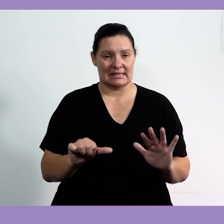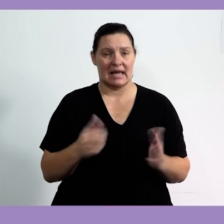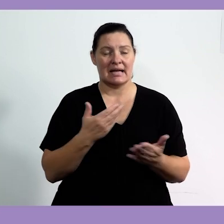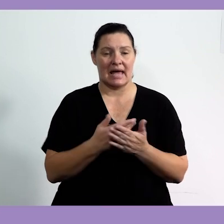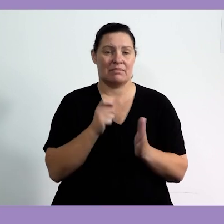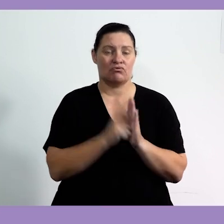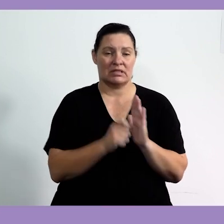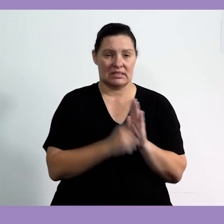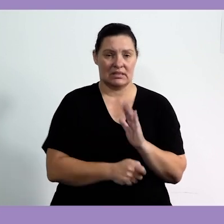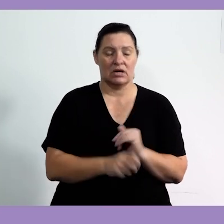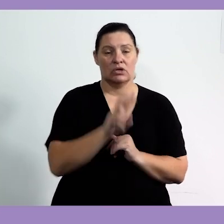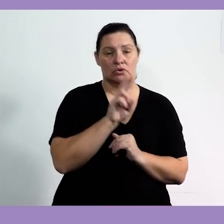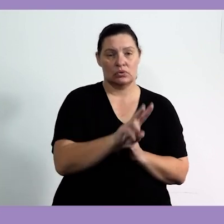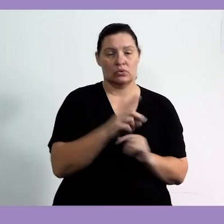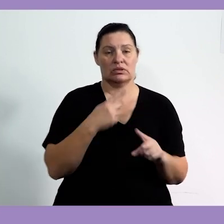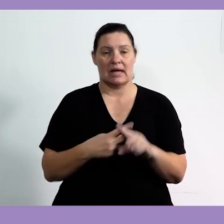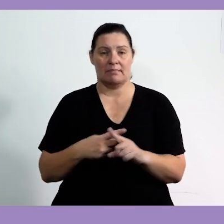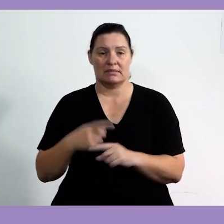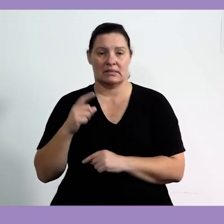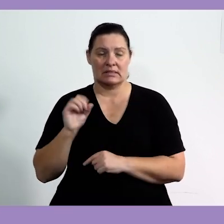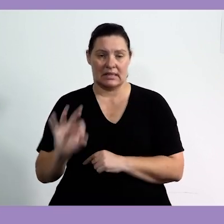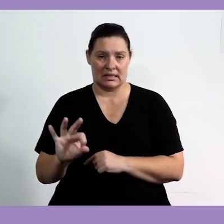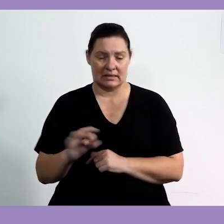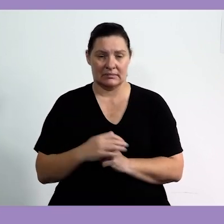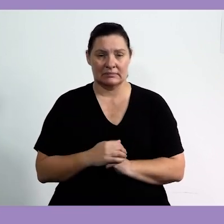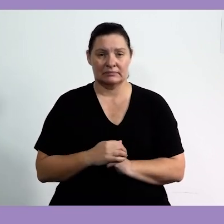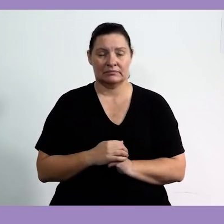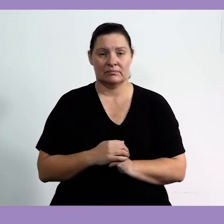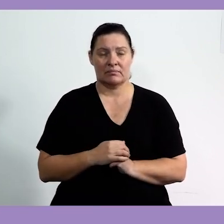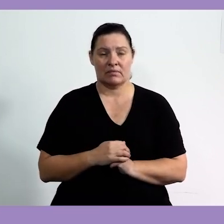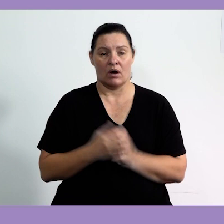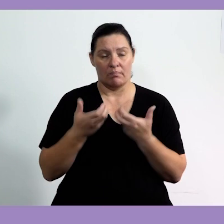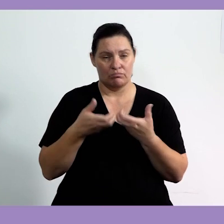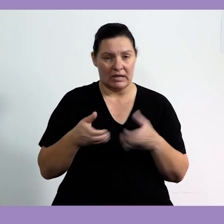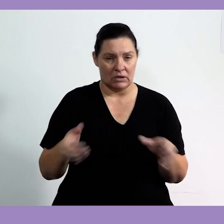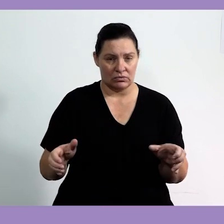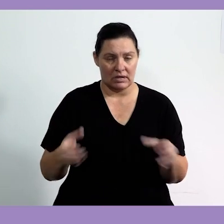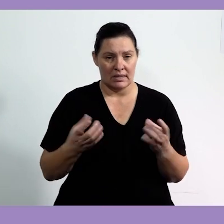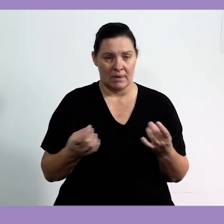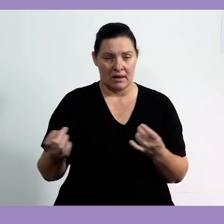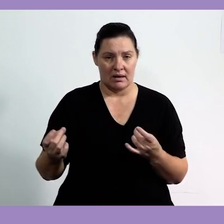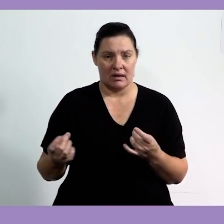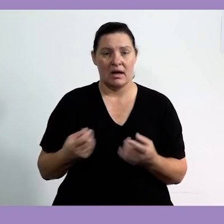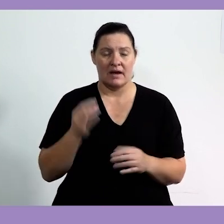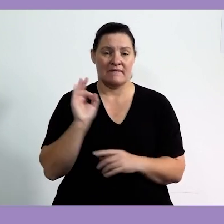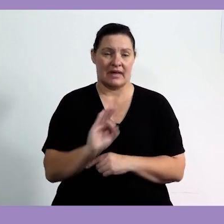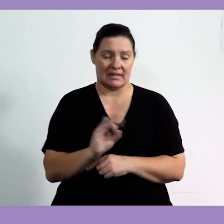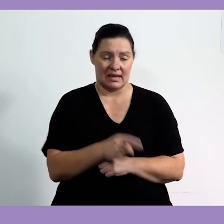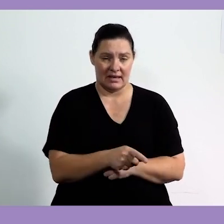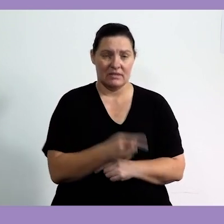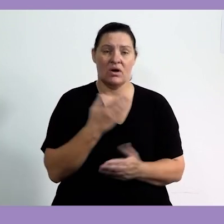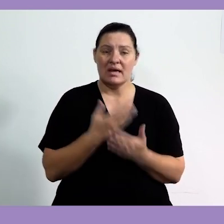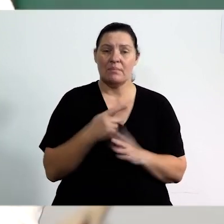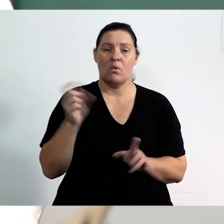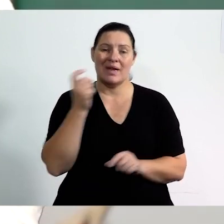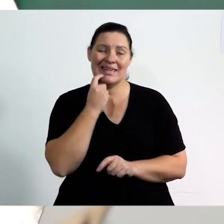6 can be written as 2 times 3. So you can break down these numbers into factors